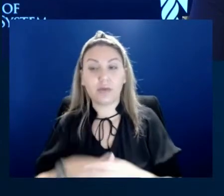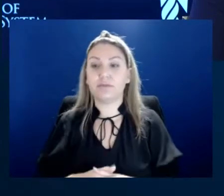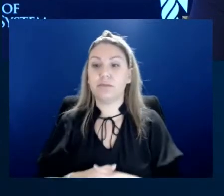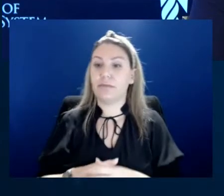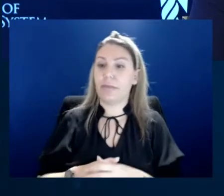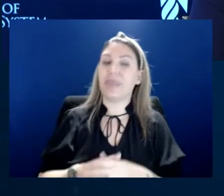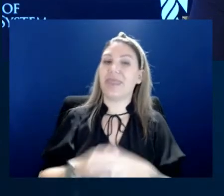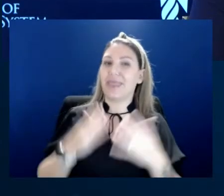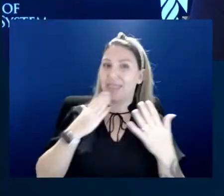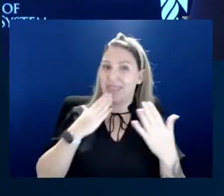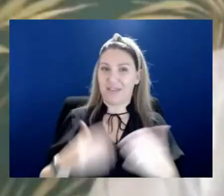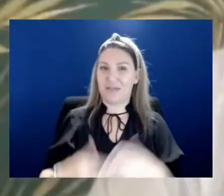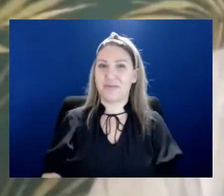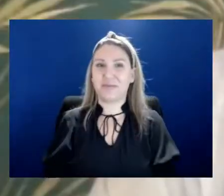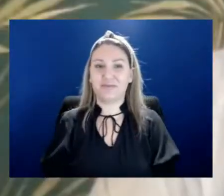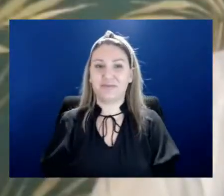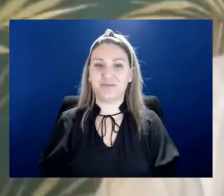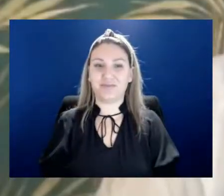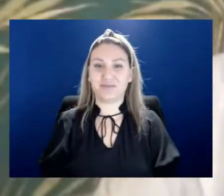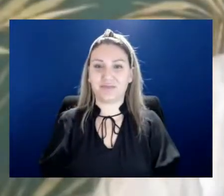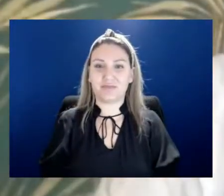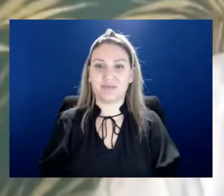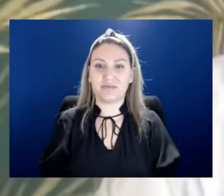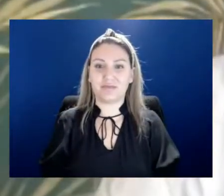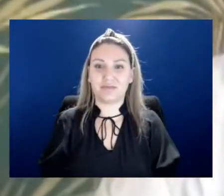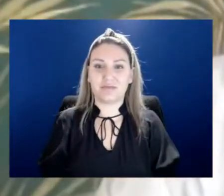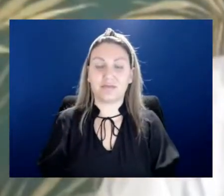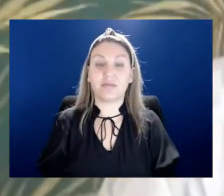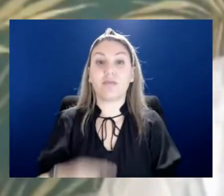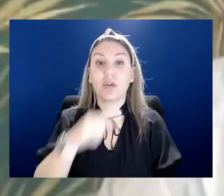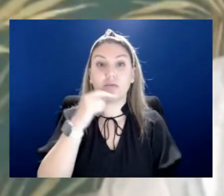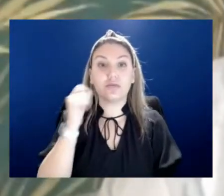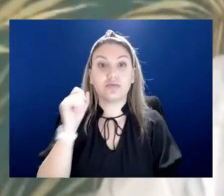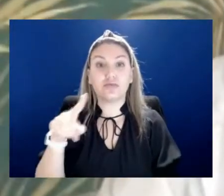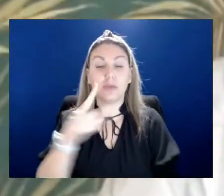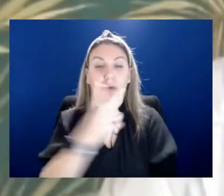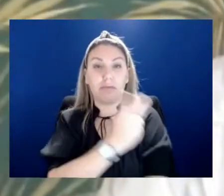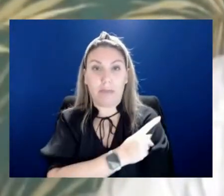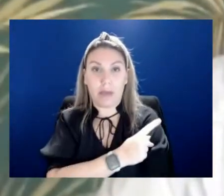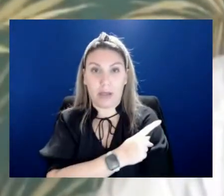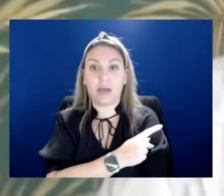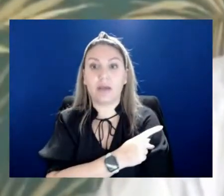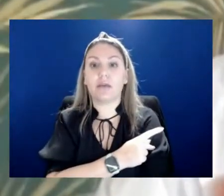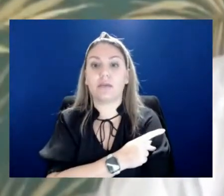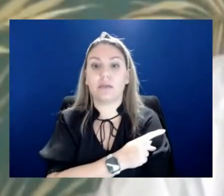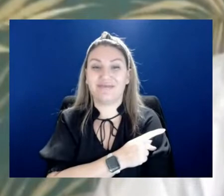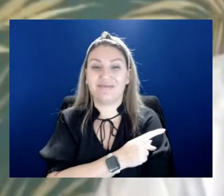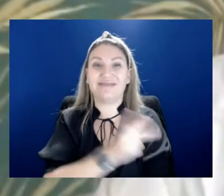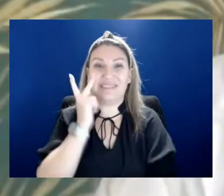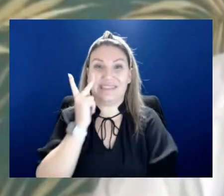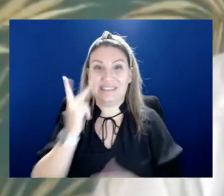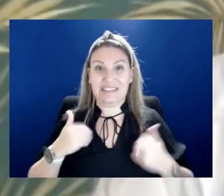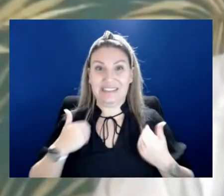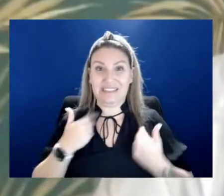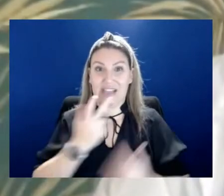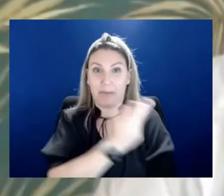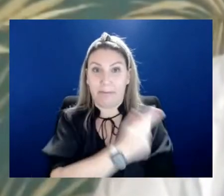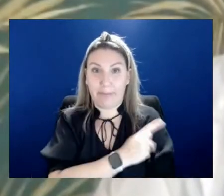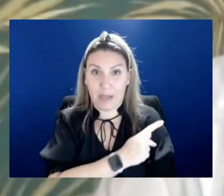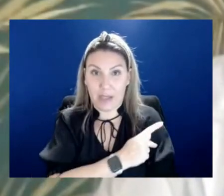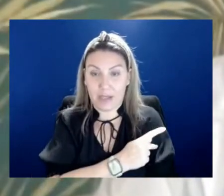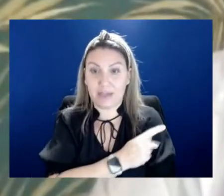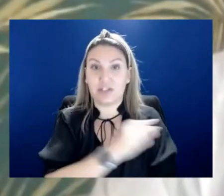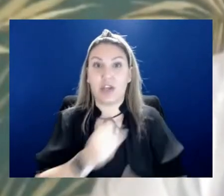Thank you. About your questions, I know that a lot civilian patient and a lot